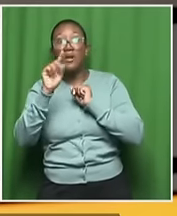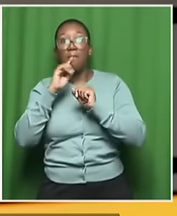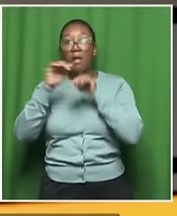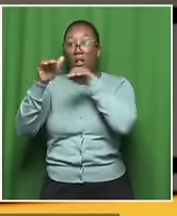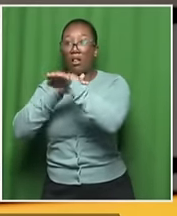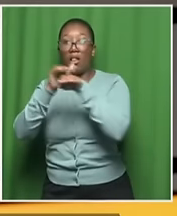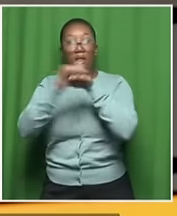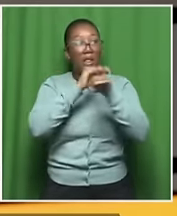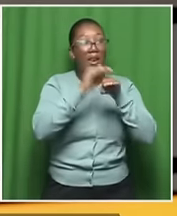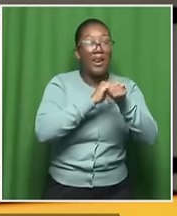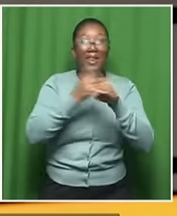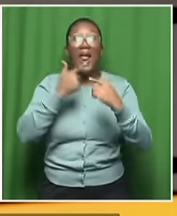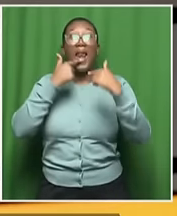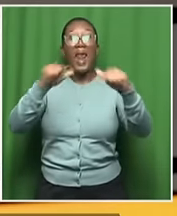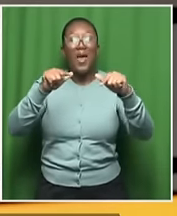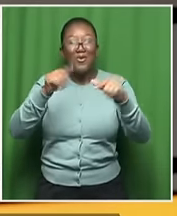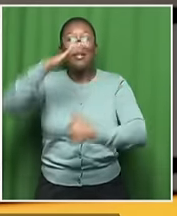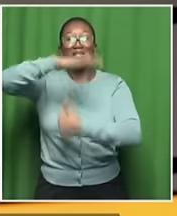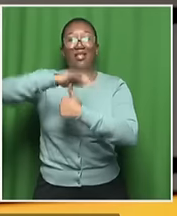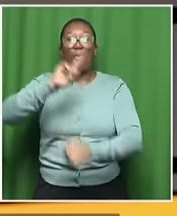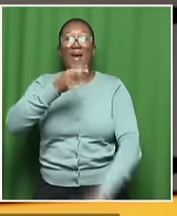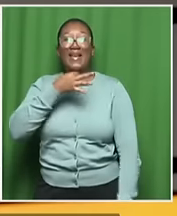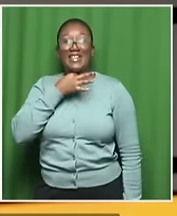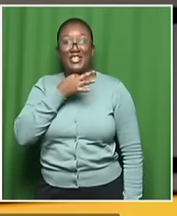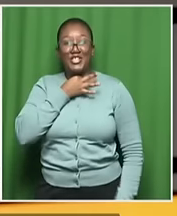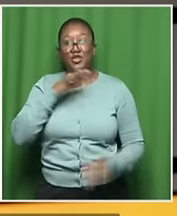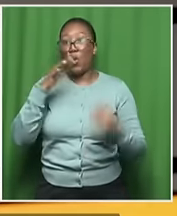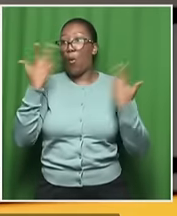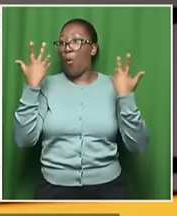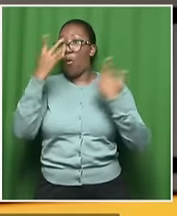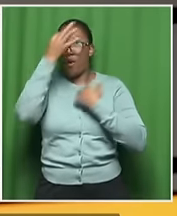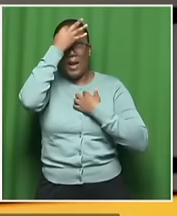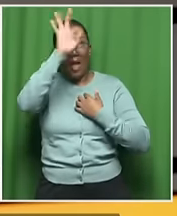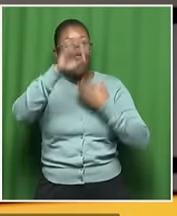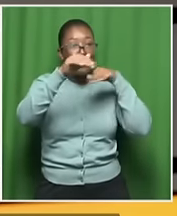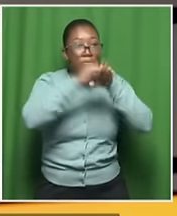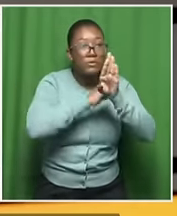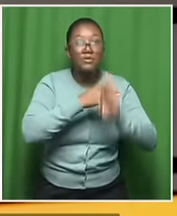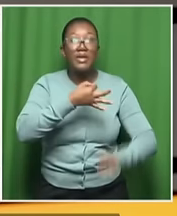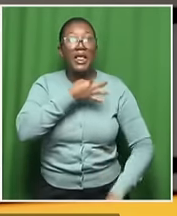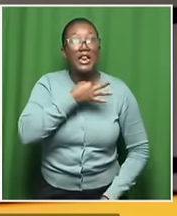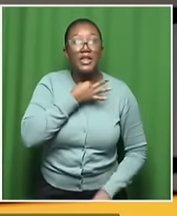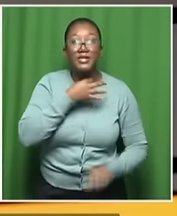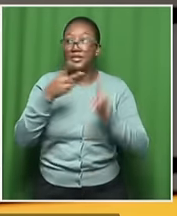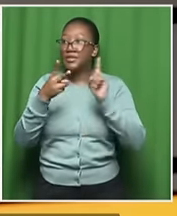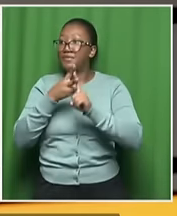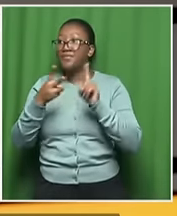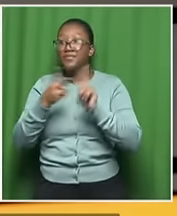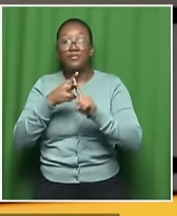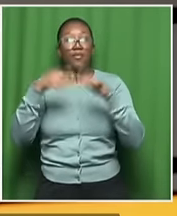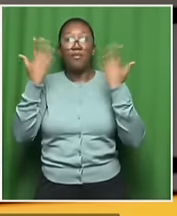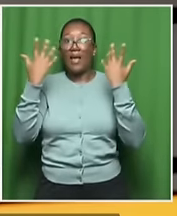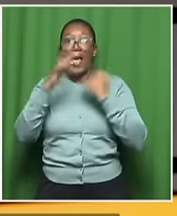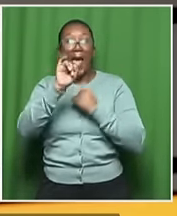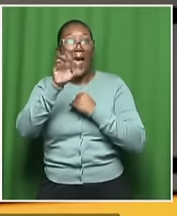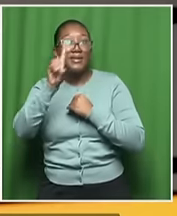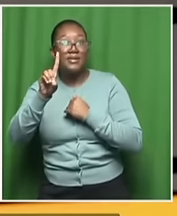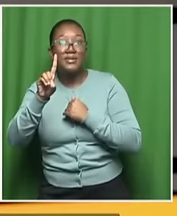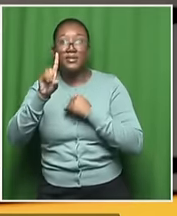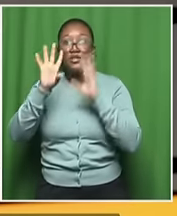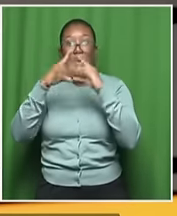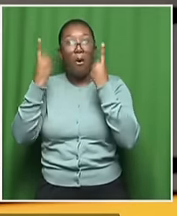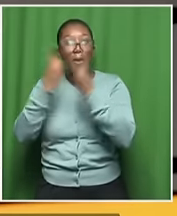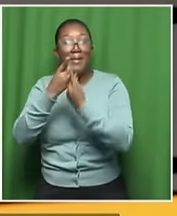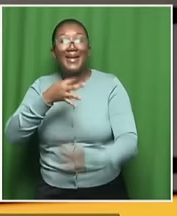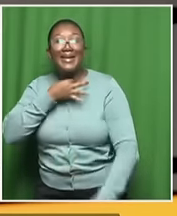to a State Department, if you go, for instance, to Home Affairs, everything is about English. If we